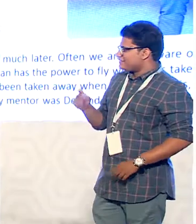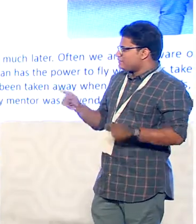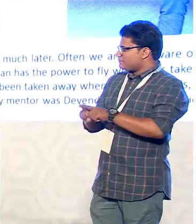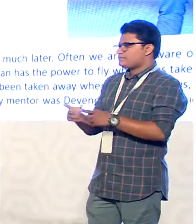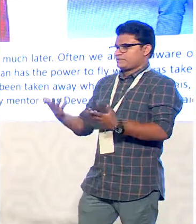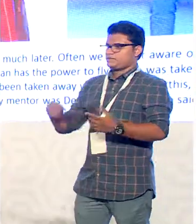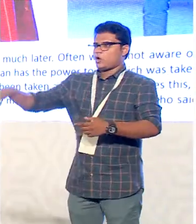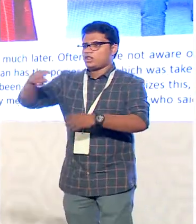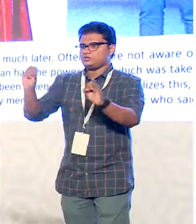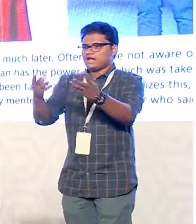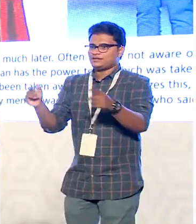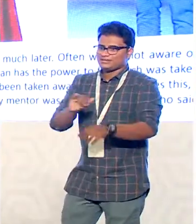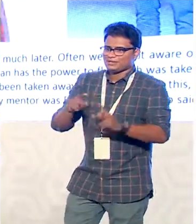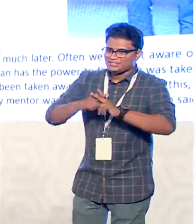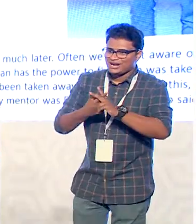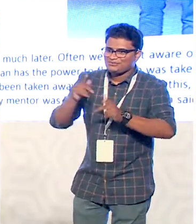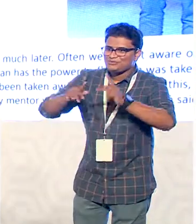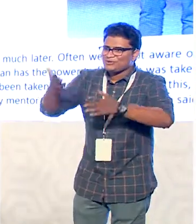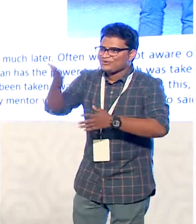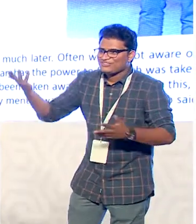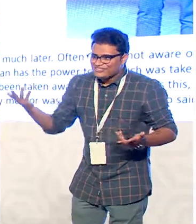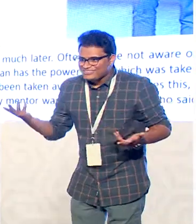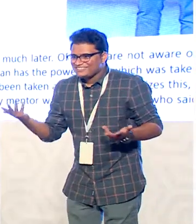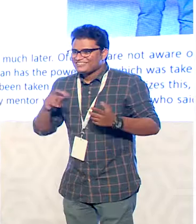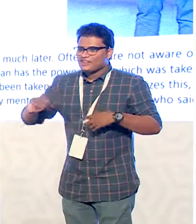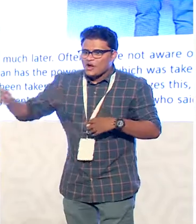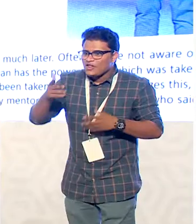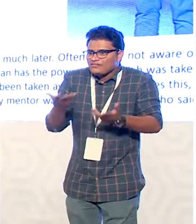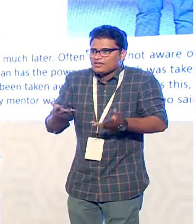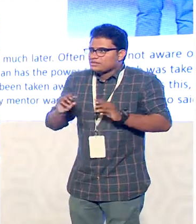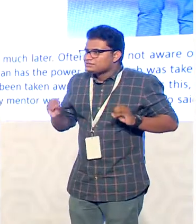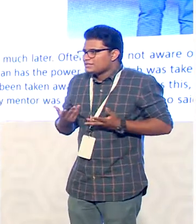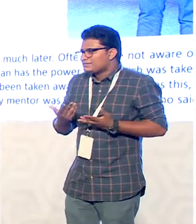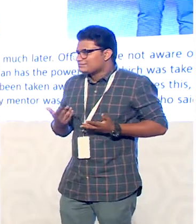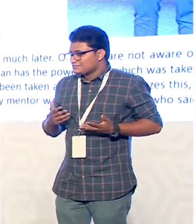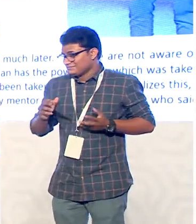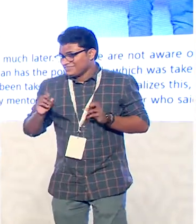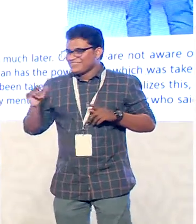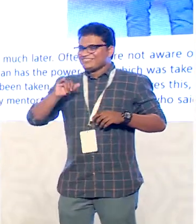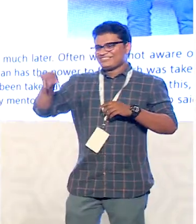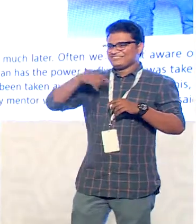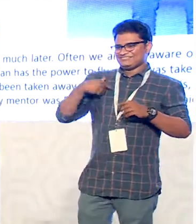full of the starters. All of us here are the starter. Okay.